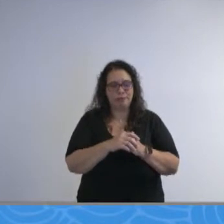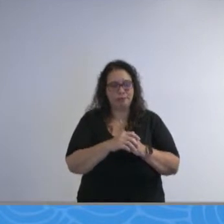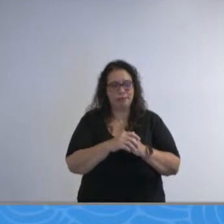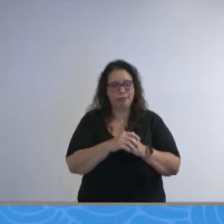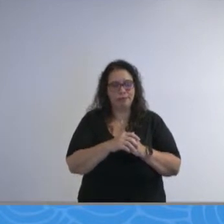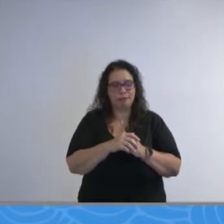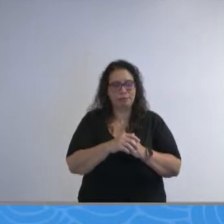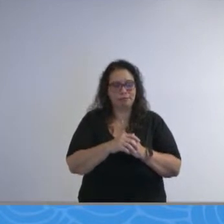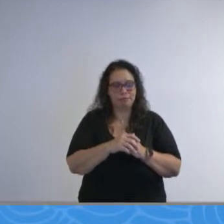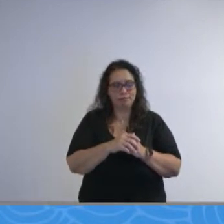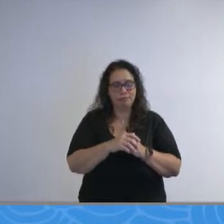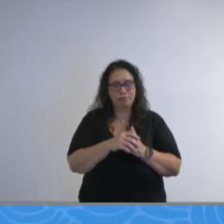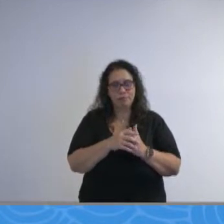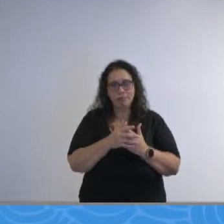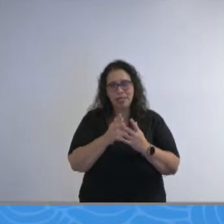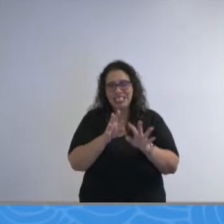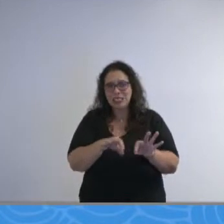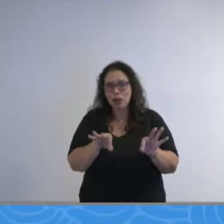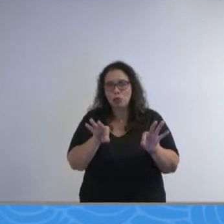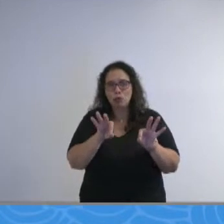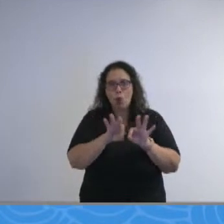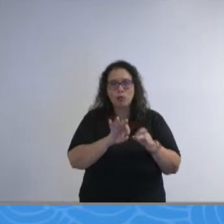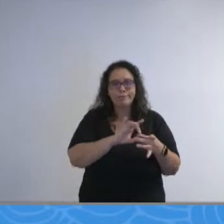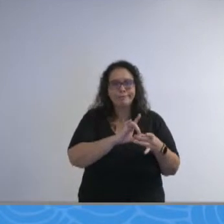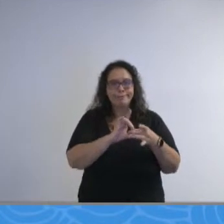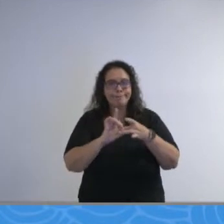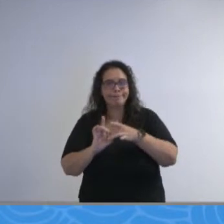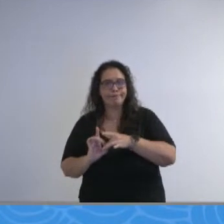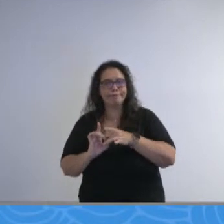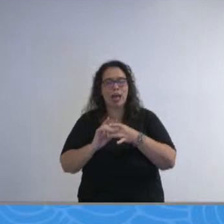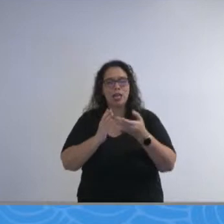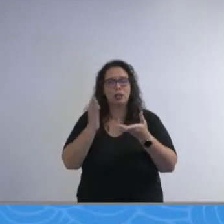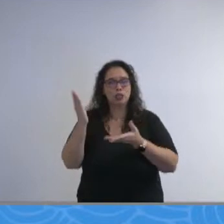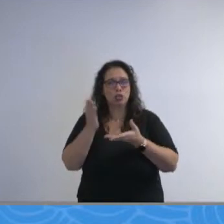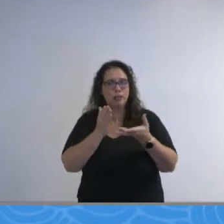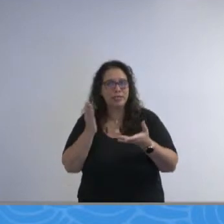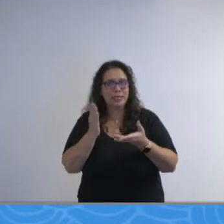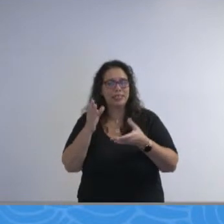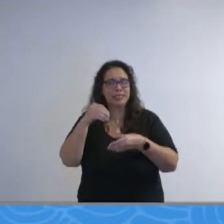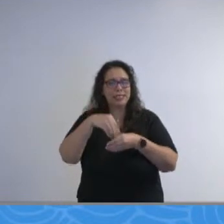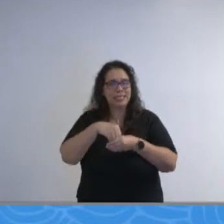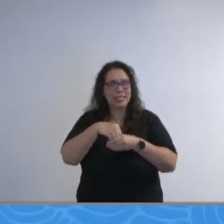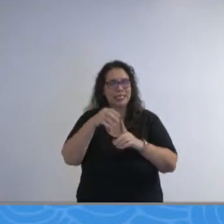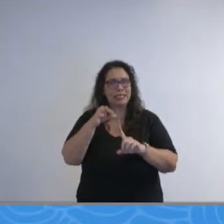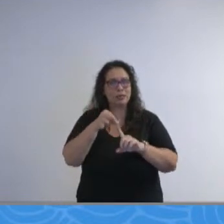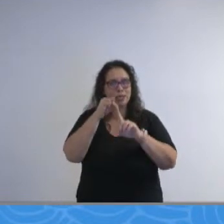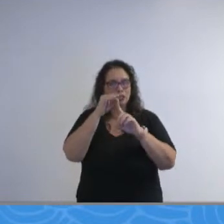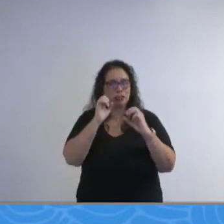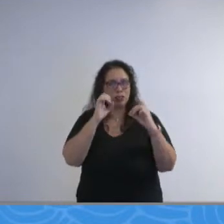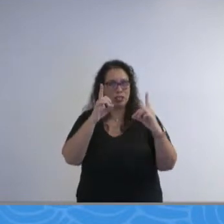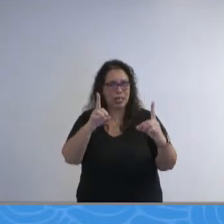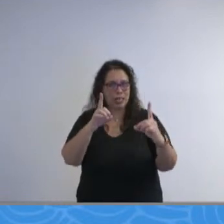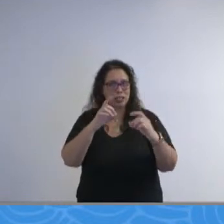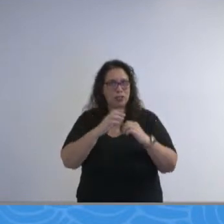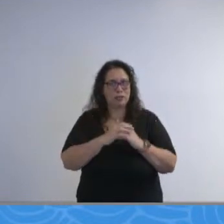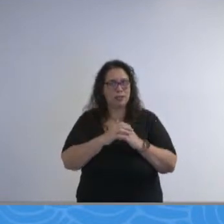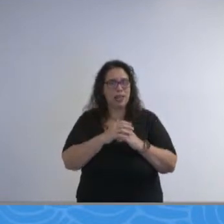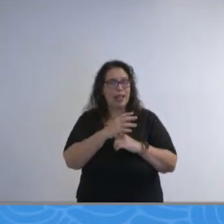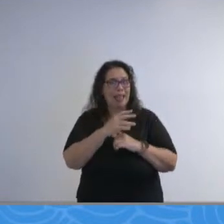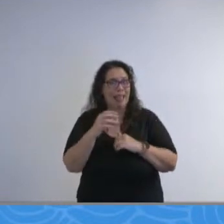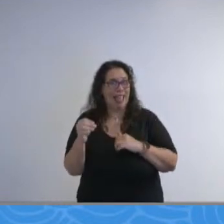and needed to benefit these services and special ed placement.